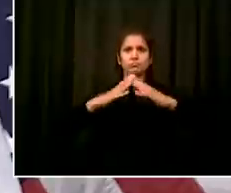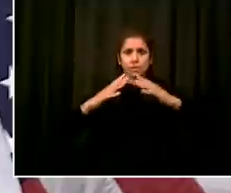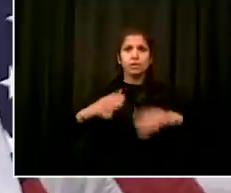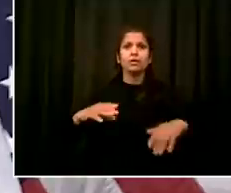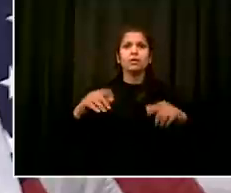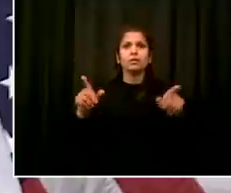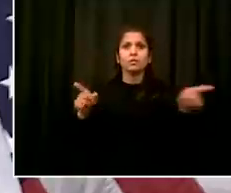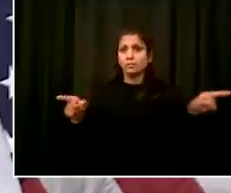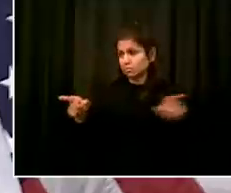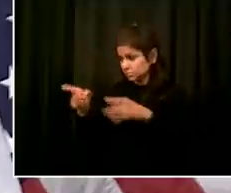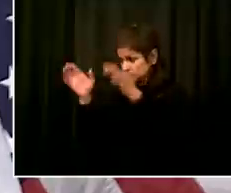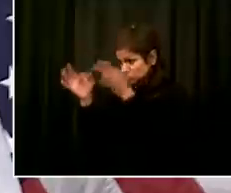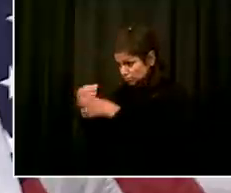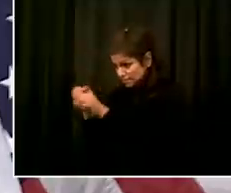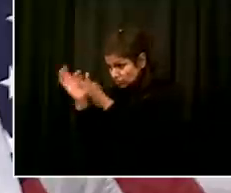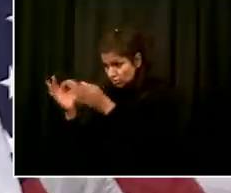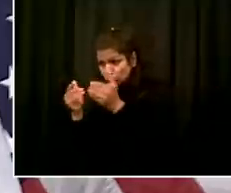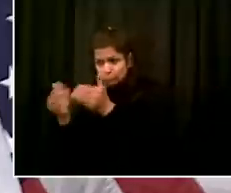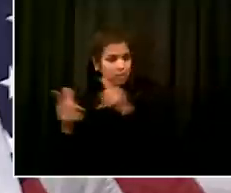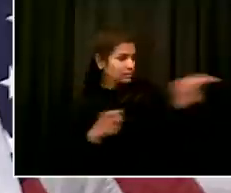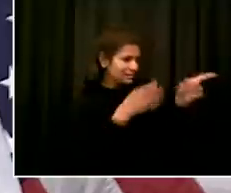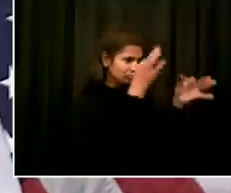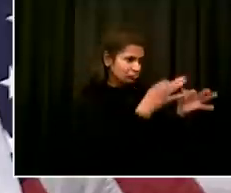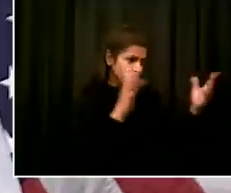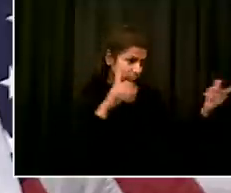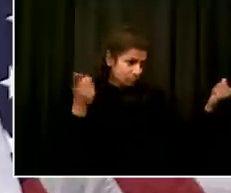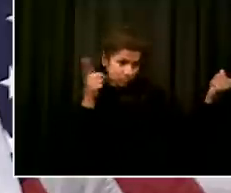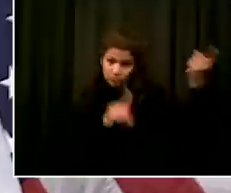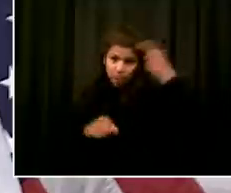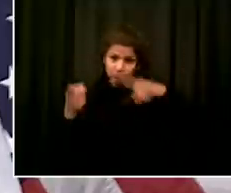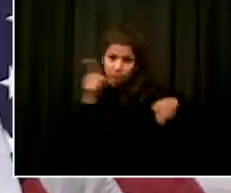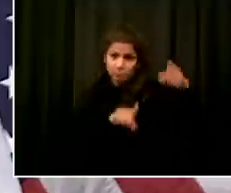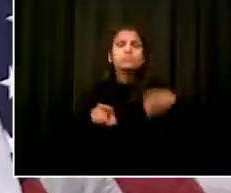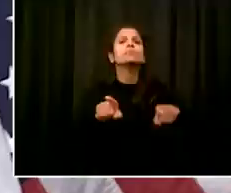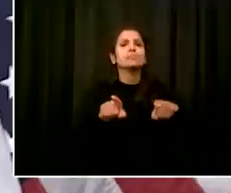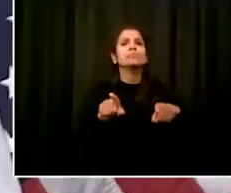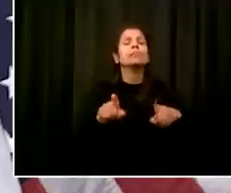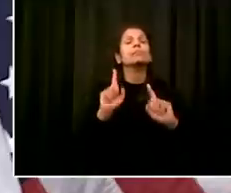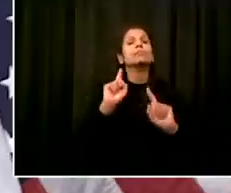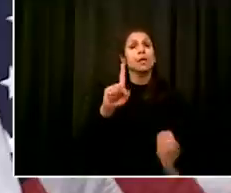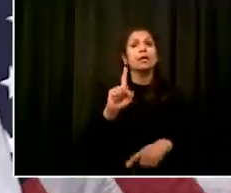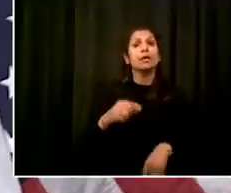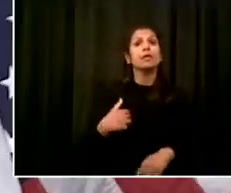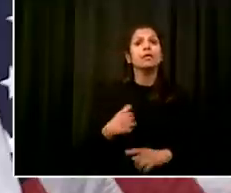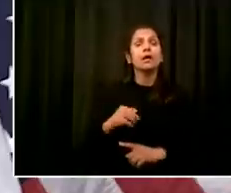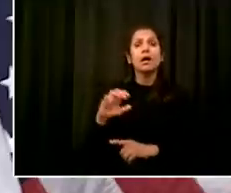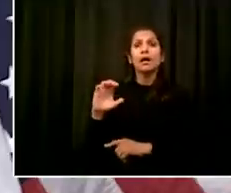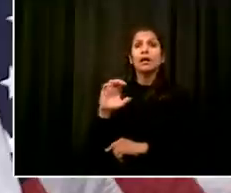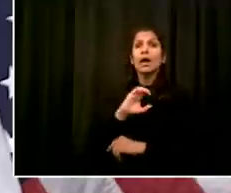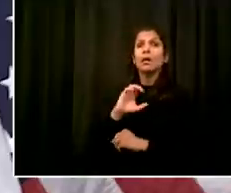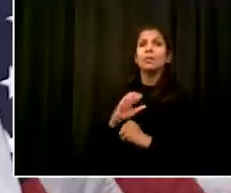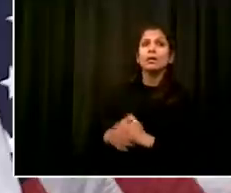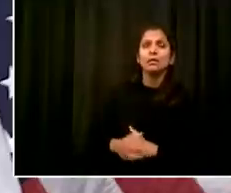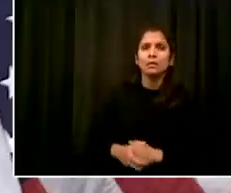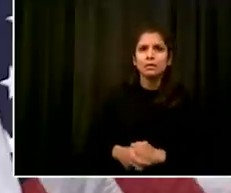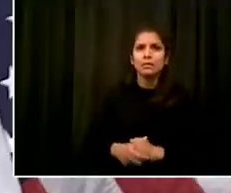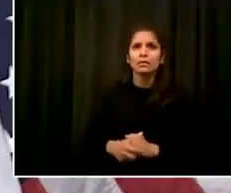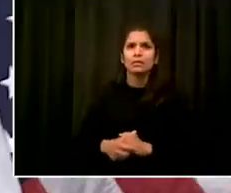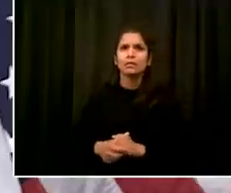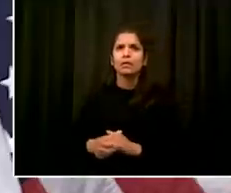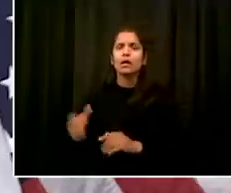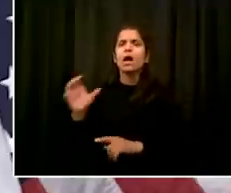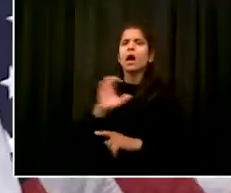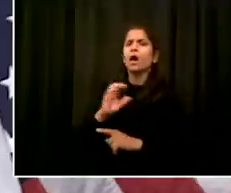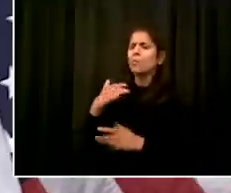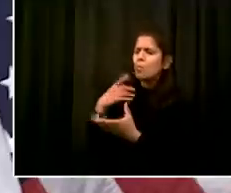I'm going to go out of my way to get them the resources they need and the support they need. When my police commissioners say we have a strategic direction we think is going to work, we'll put them through their